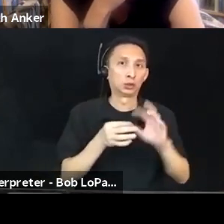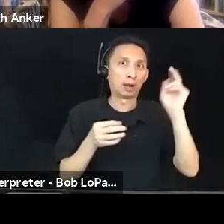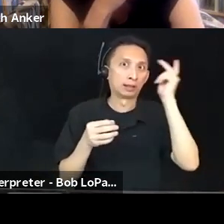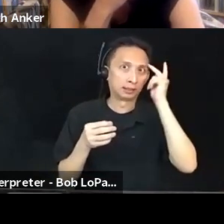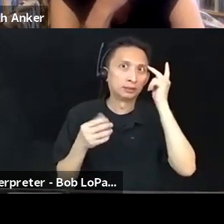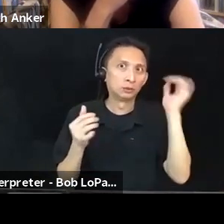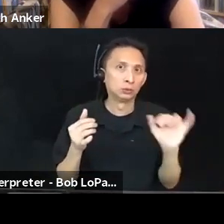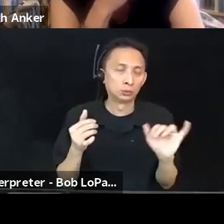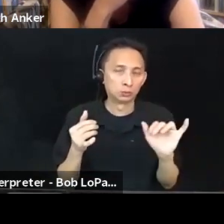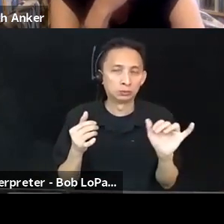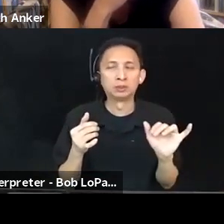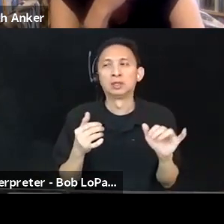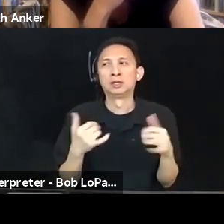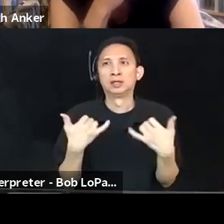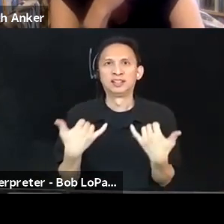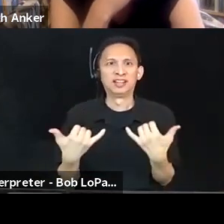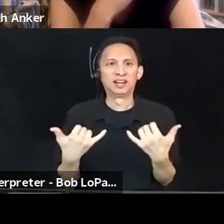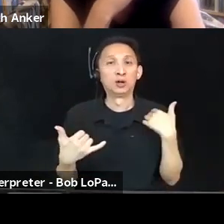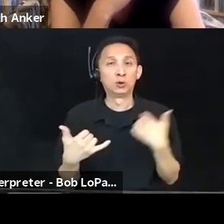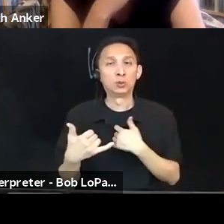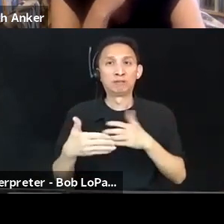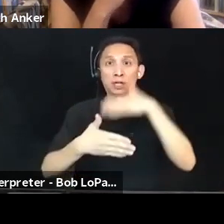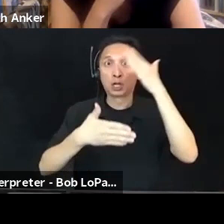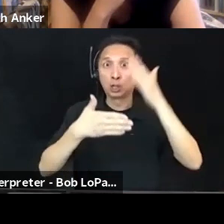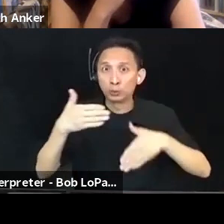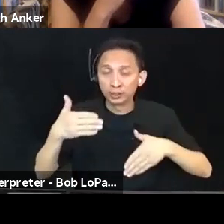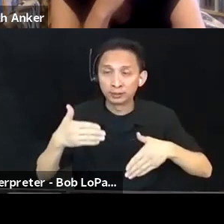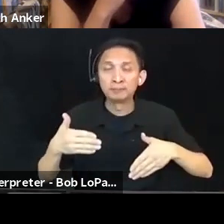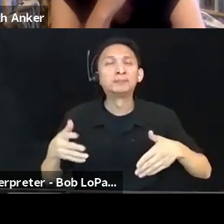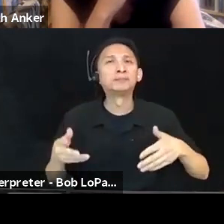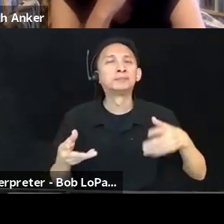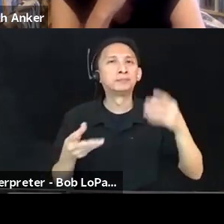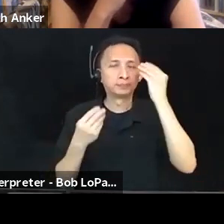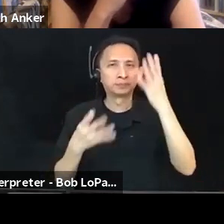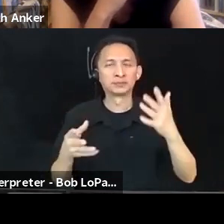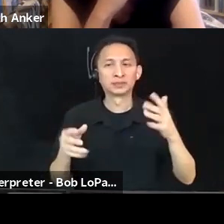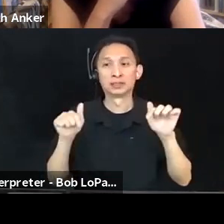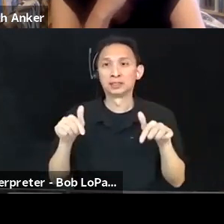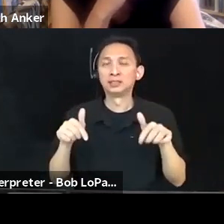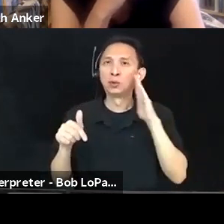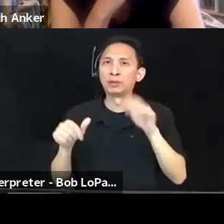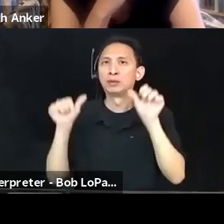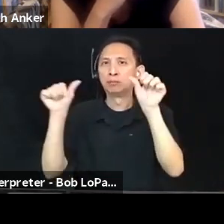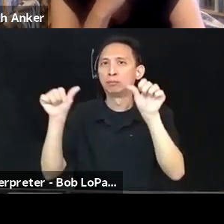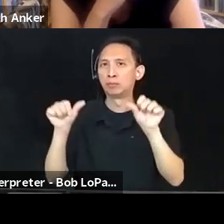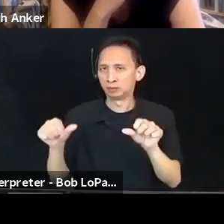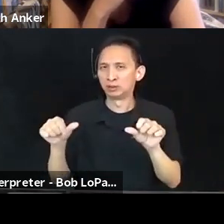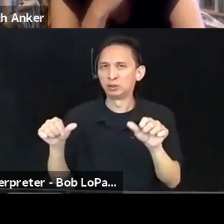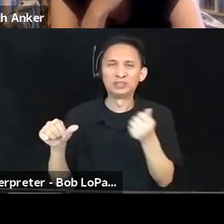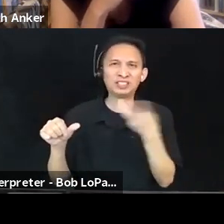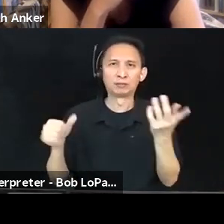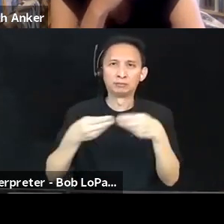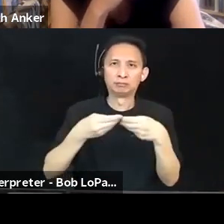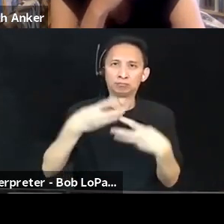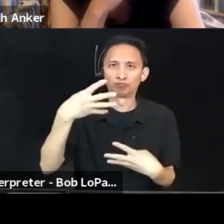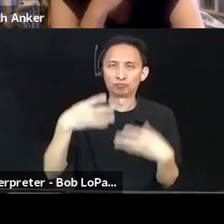we've concluded, we will be posting this with a set of resources to